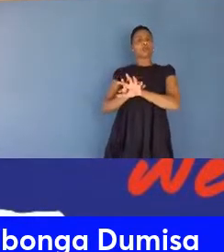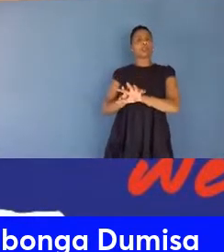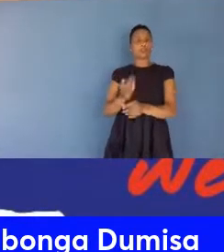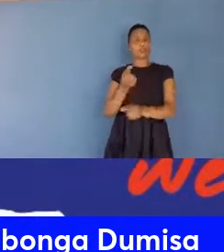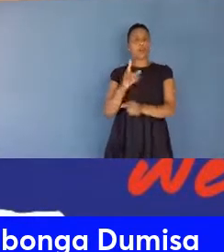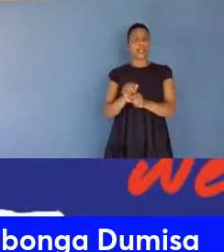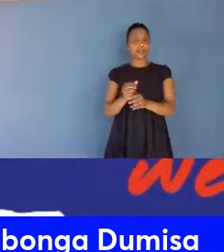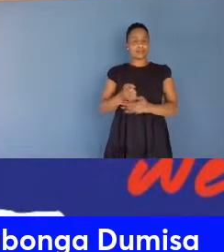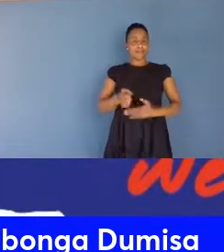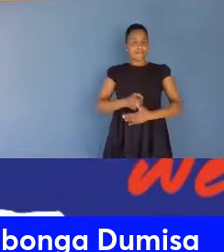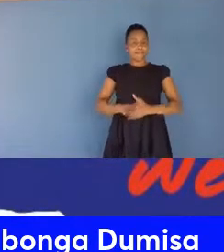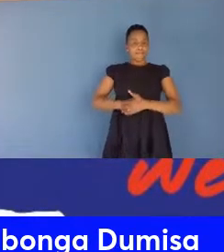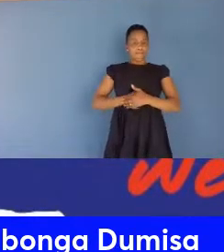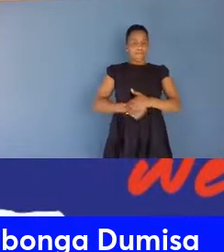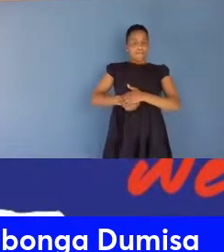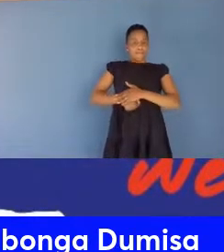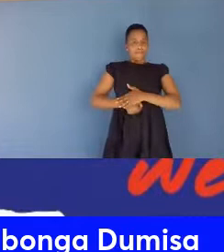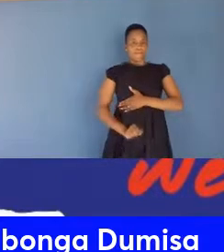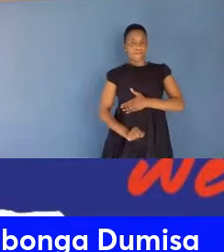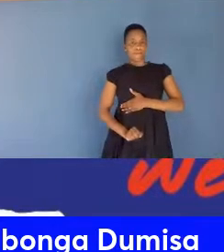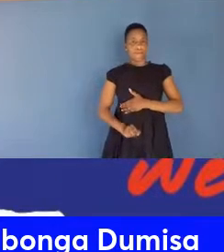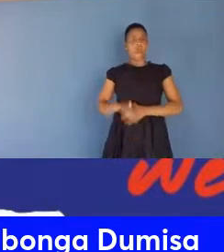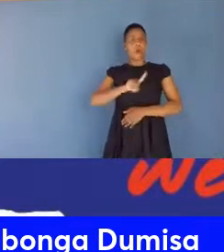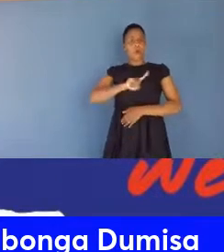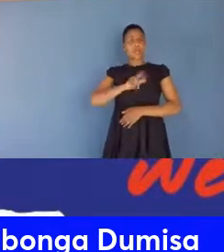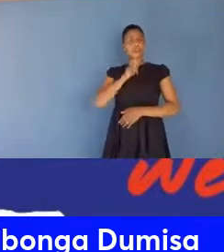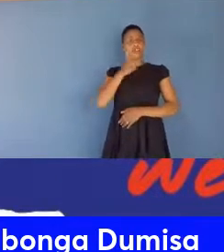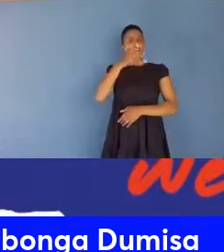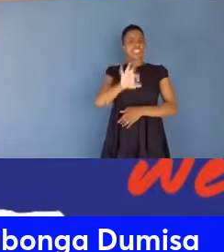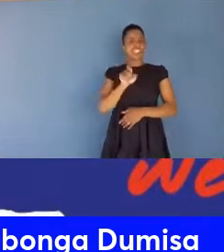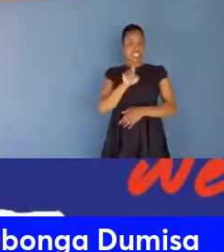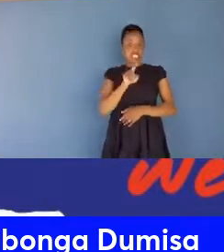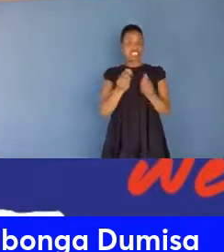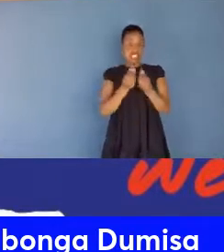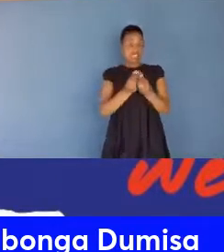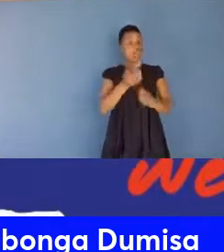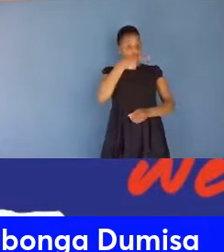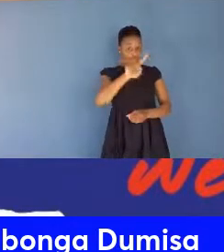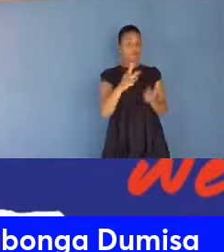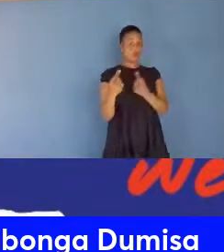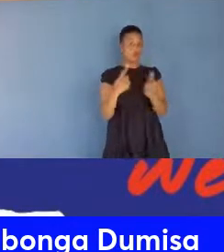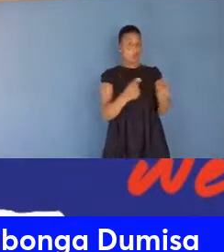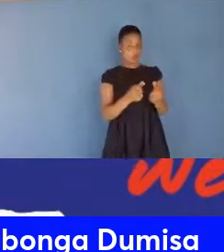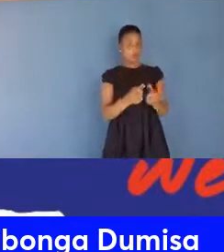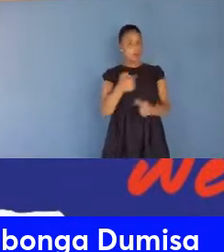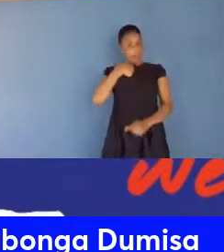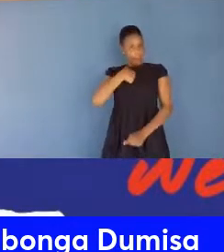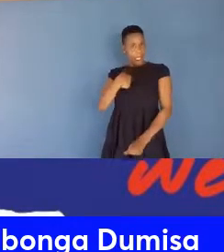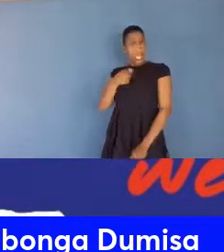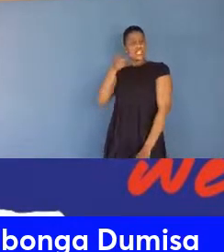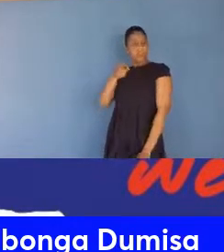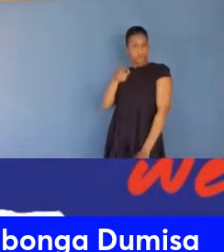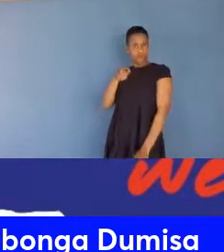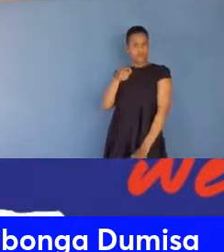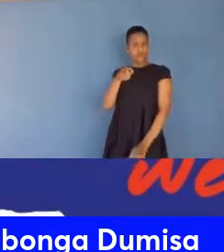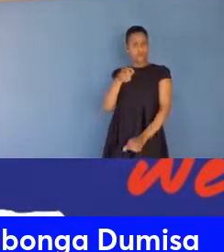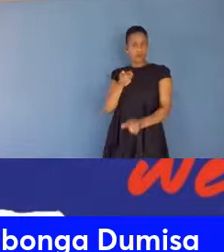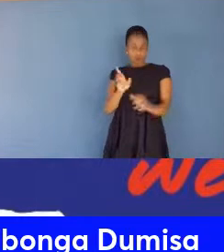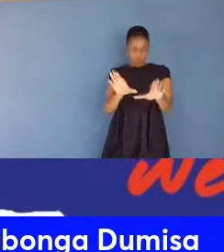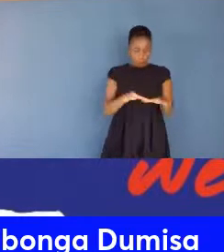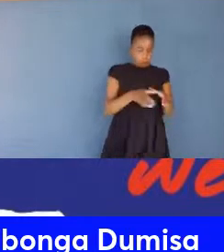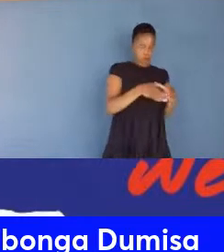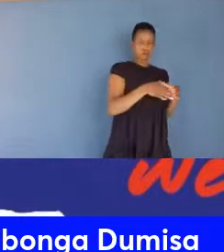they are being told this is the right thing to do. And because you and I have put ourselves in a hearing privilege and